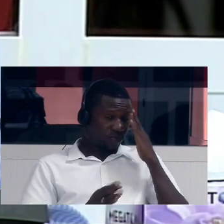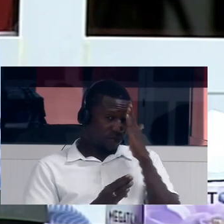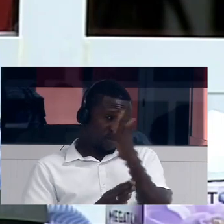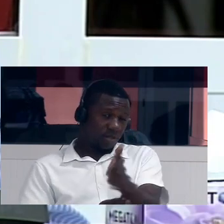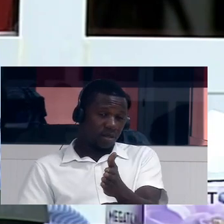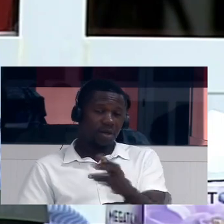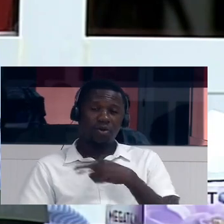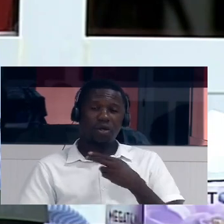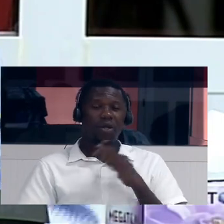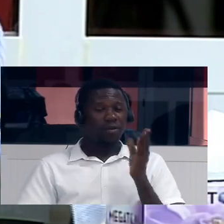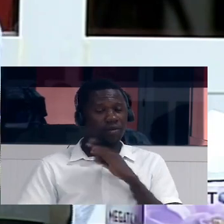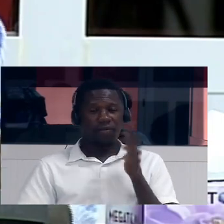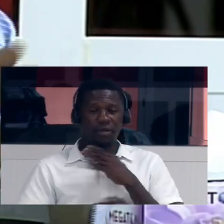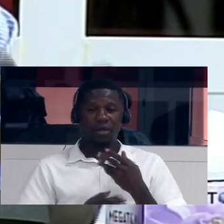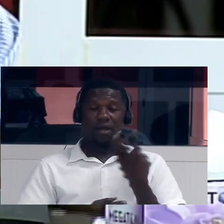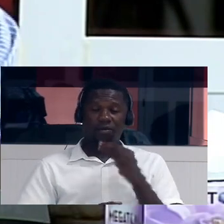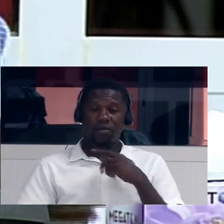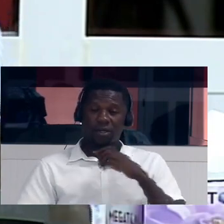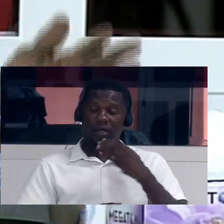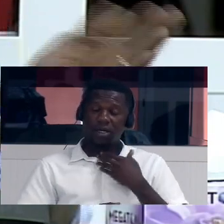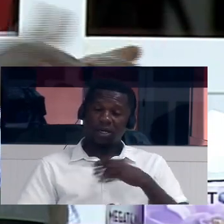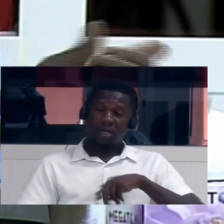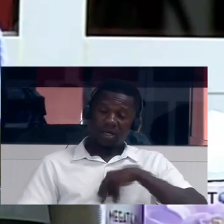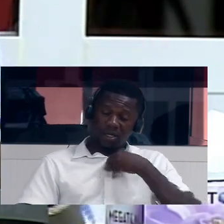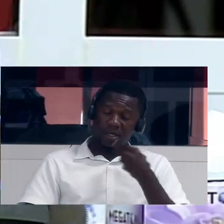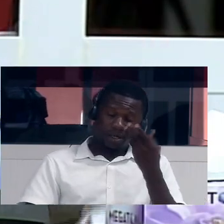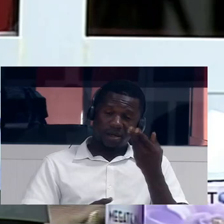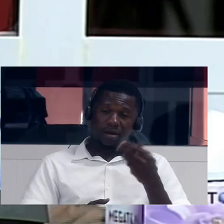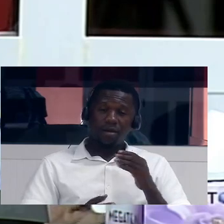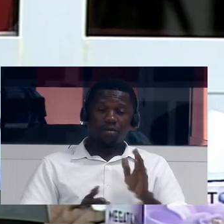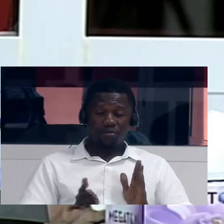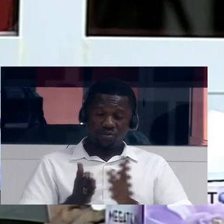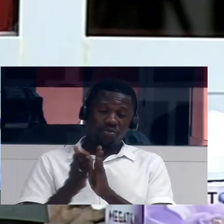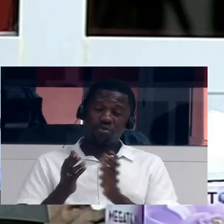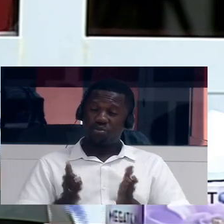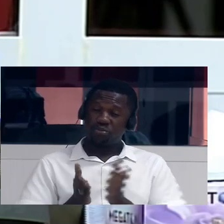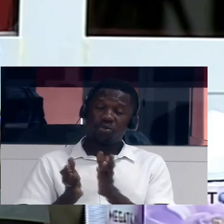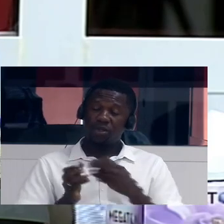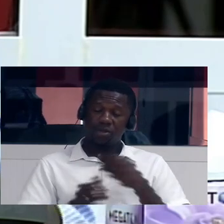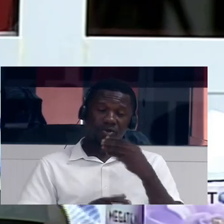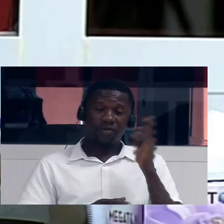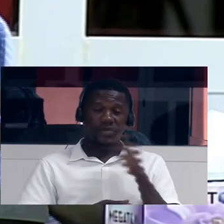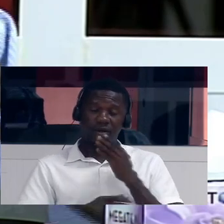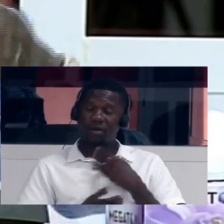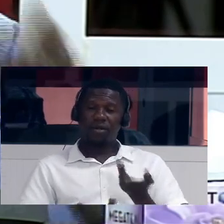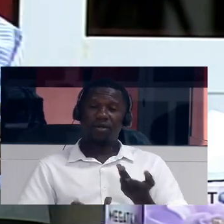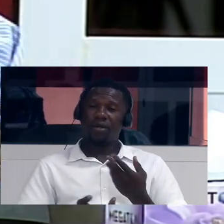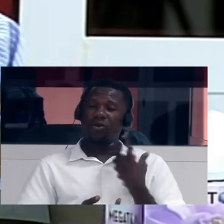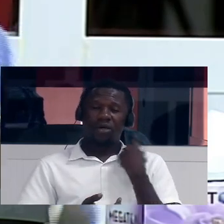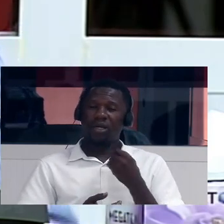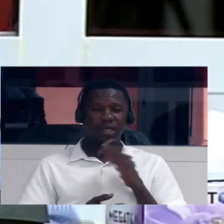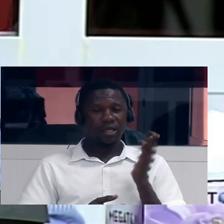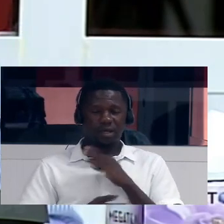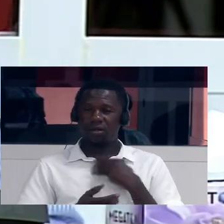I don't like telling lies. If you want me to get angry only, push me into lies. I will get angry. I don't like lies. I prefer to die